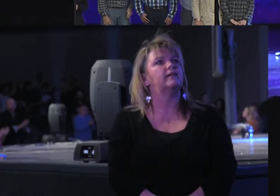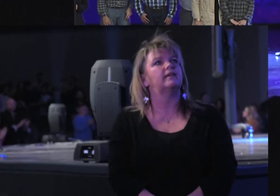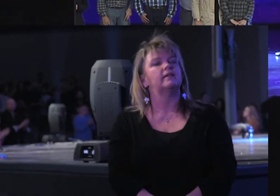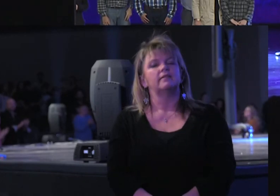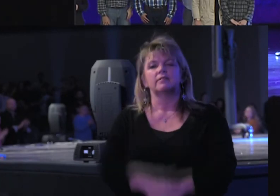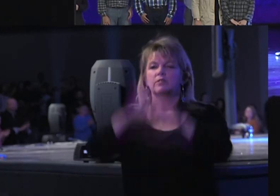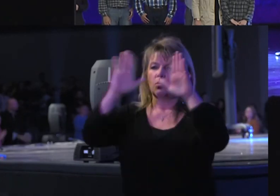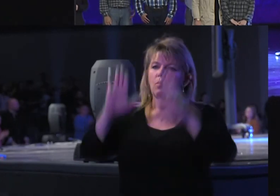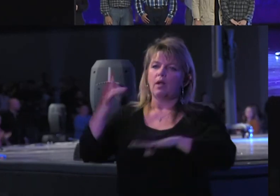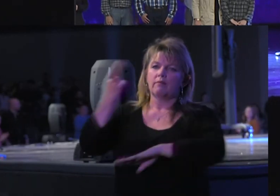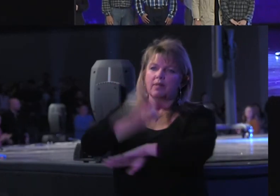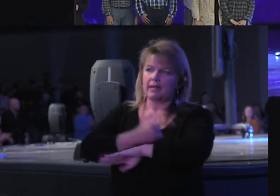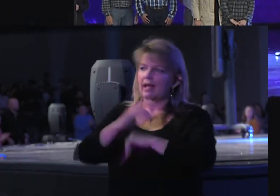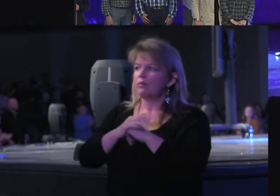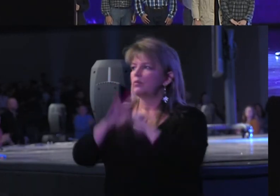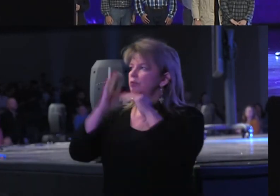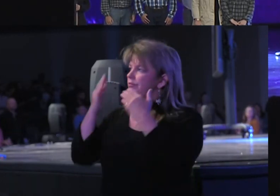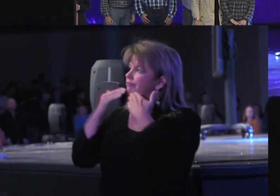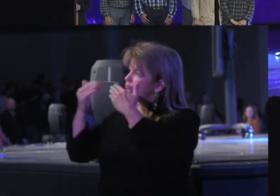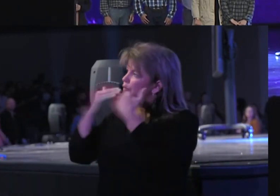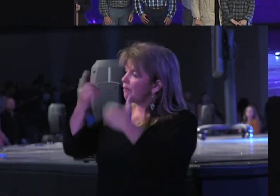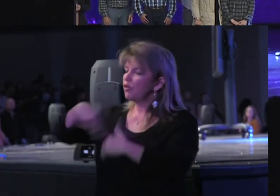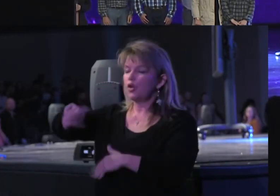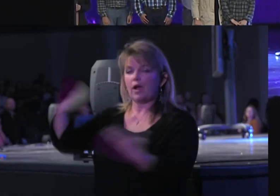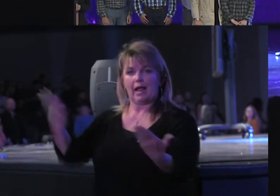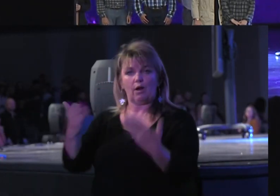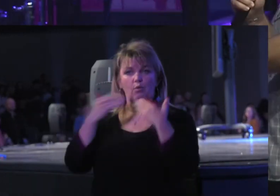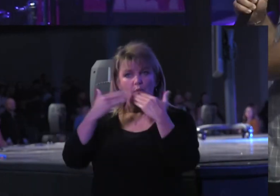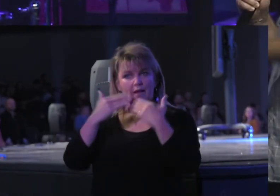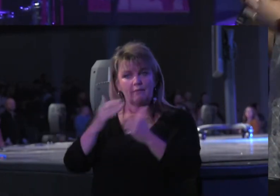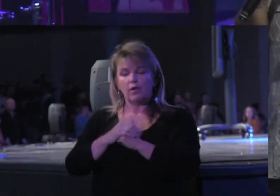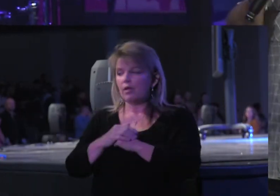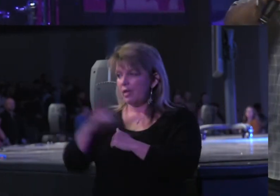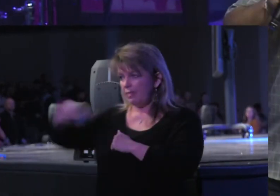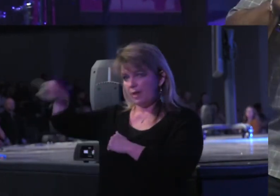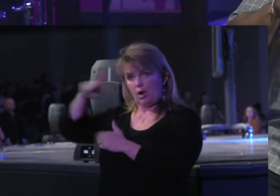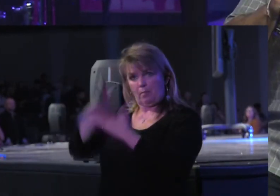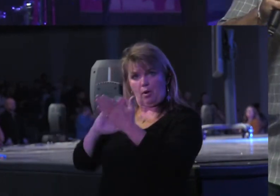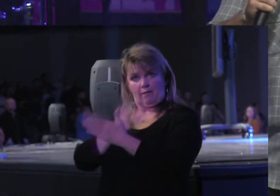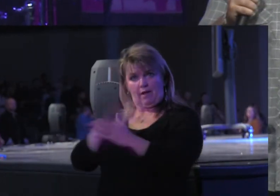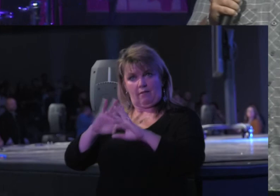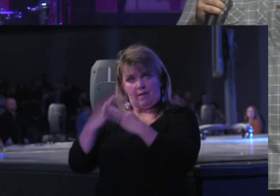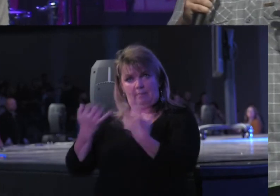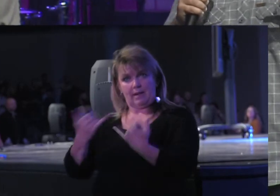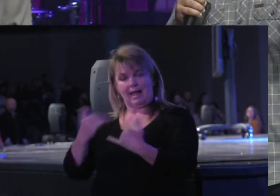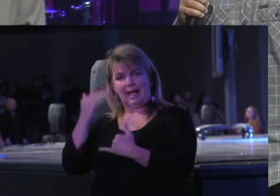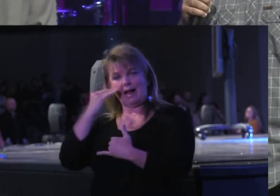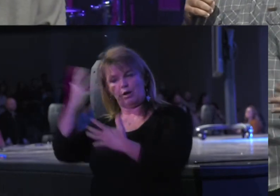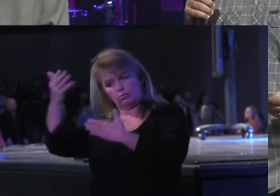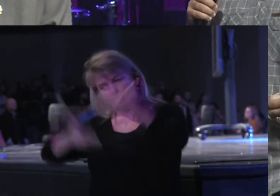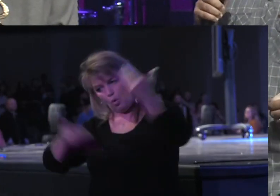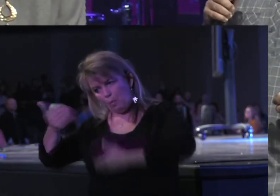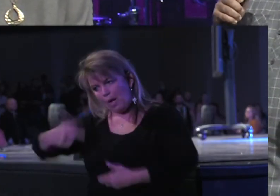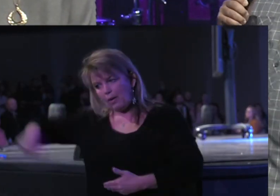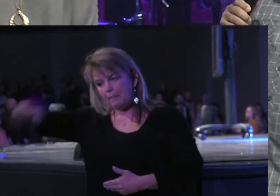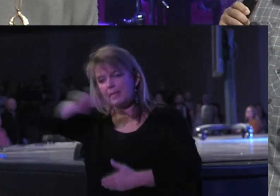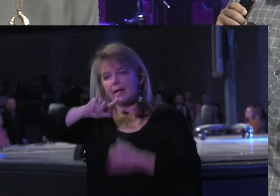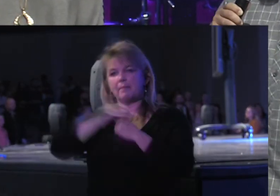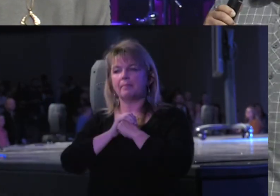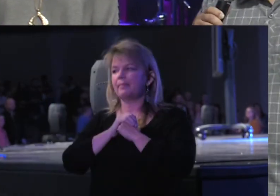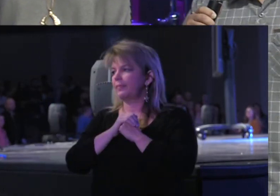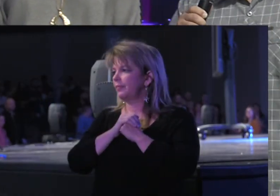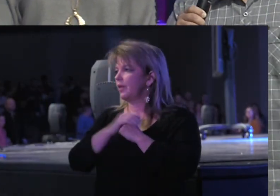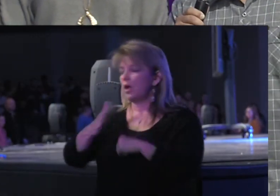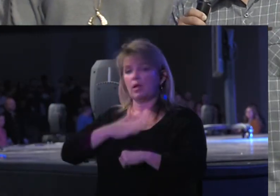Such a wonderful day, and we're so grateful that you're here. We're so grateful that they're a part of our family now. So I know that you want to welcome them,